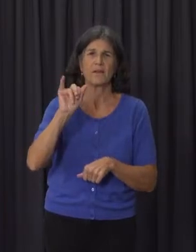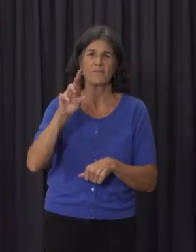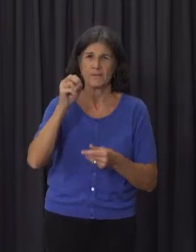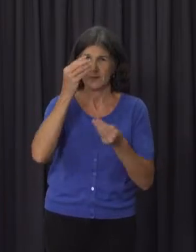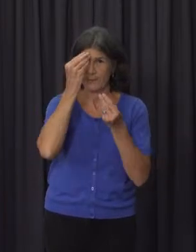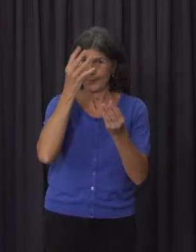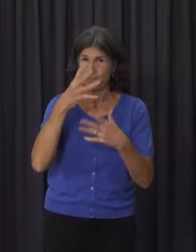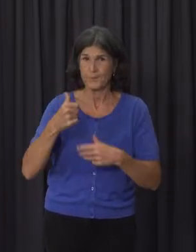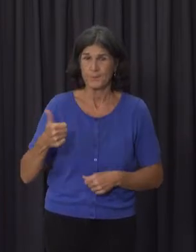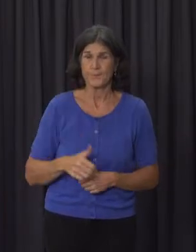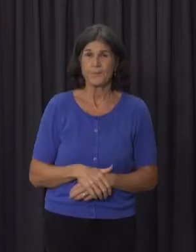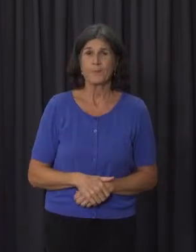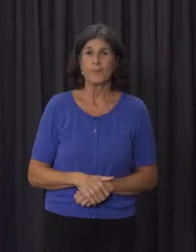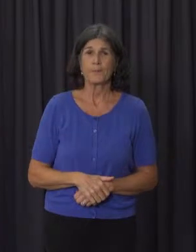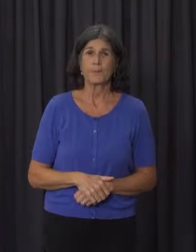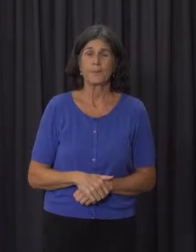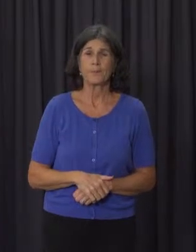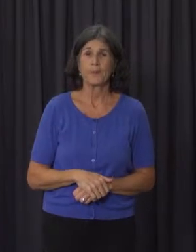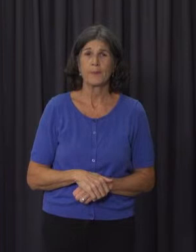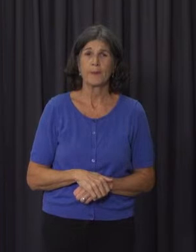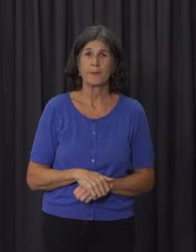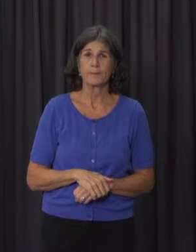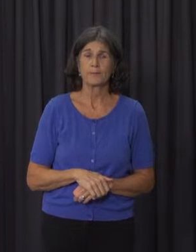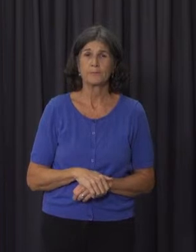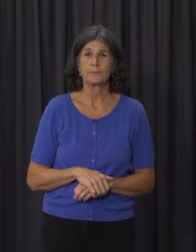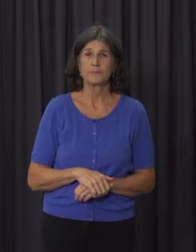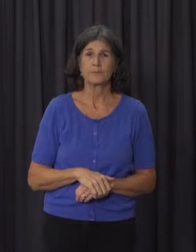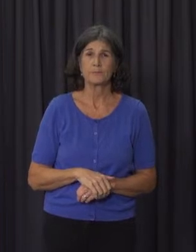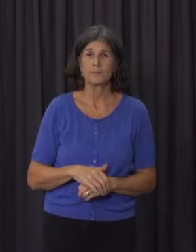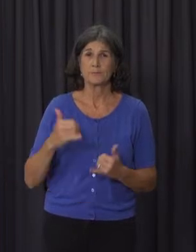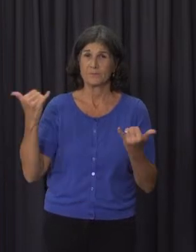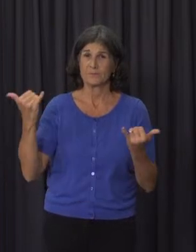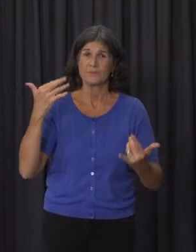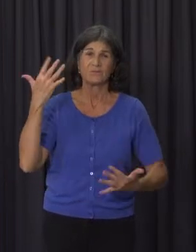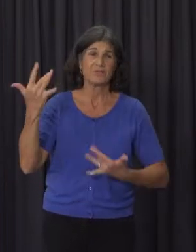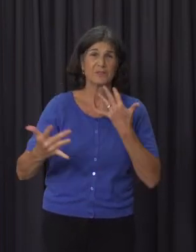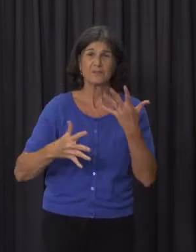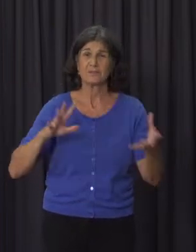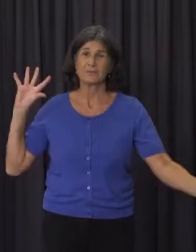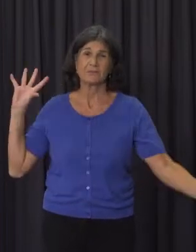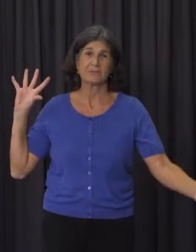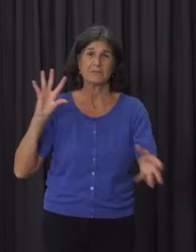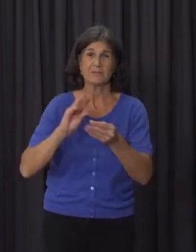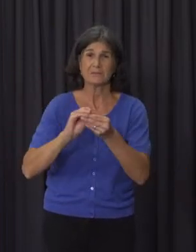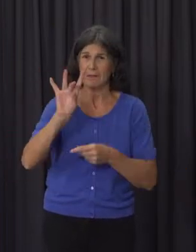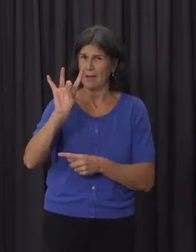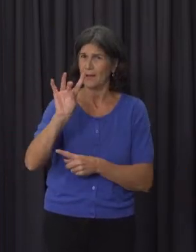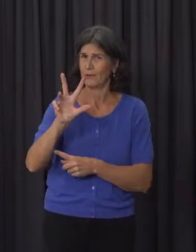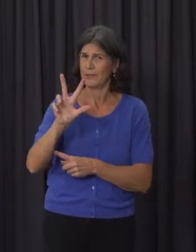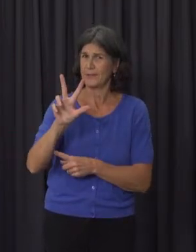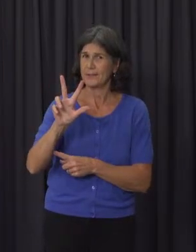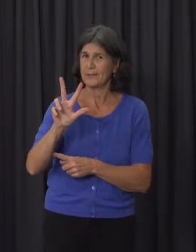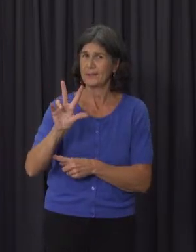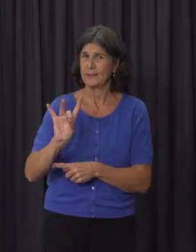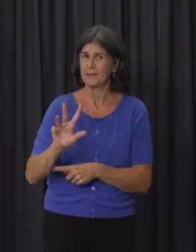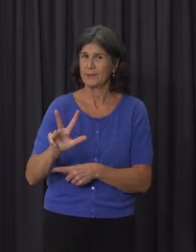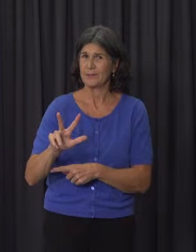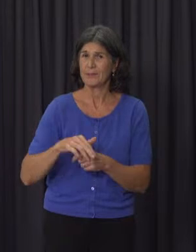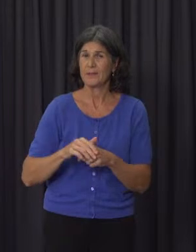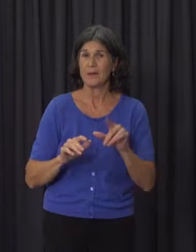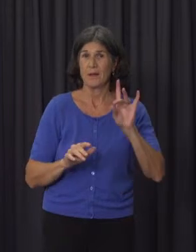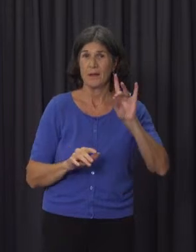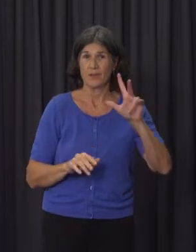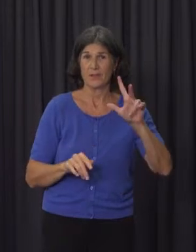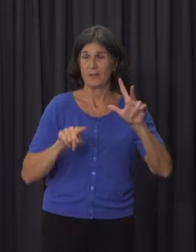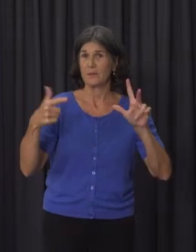There are 83 active wildfires in the forest protection area of Alberta, and 21 of them are out of control. So far this year,